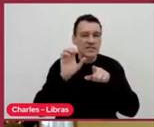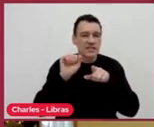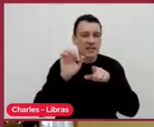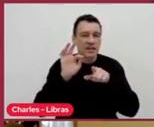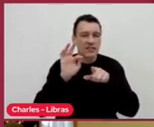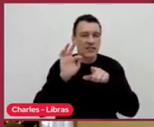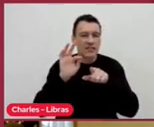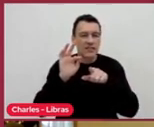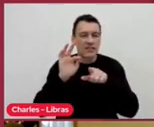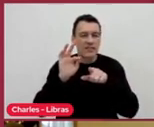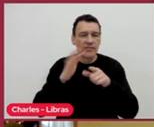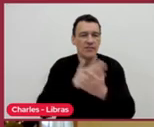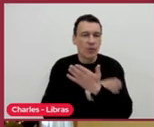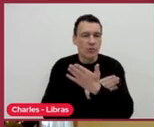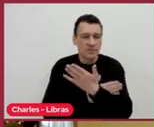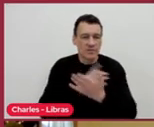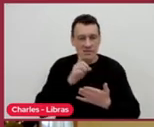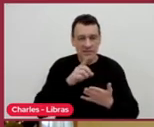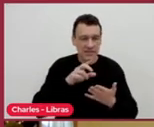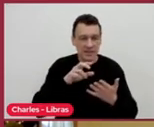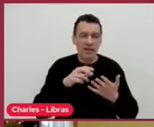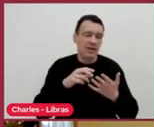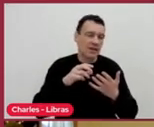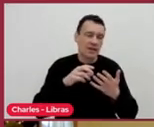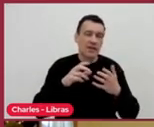like this. Most libraries, most